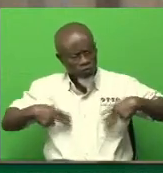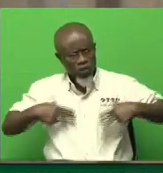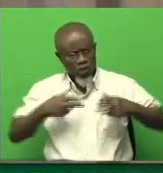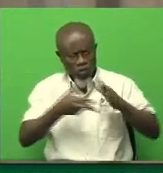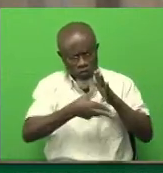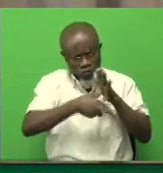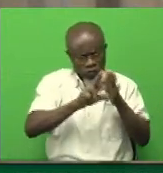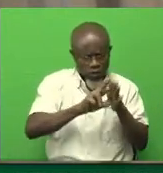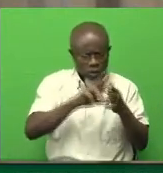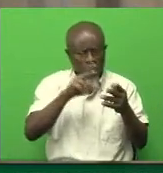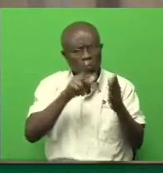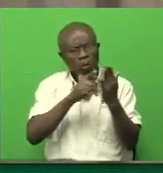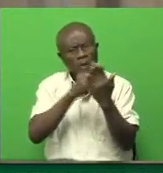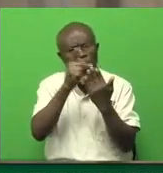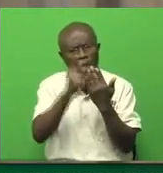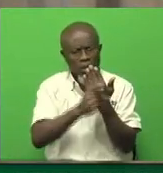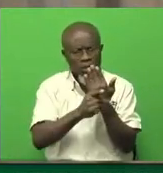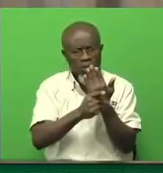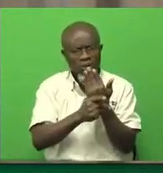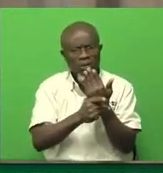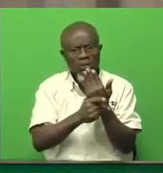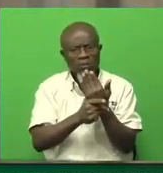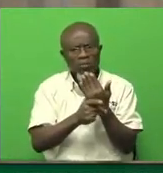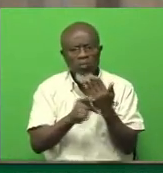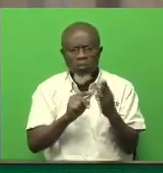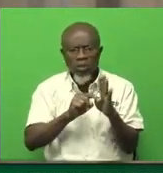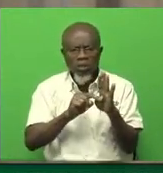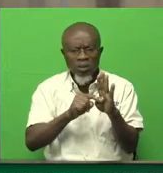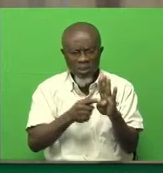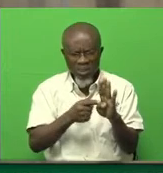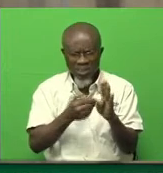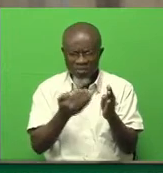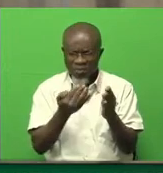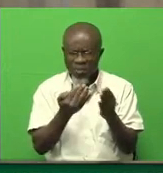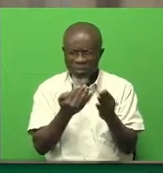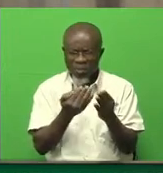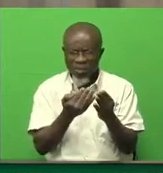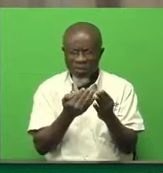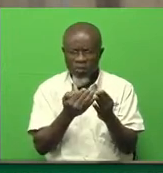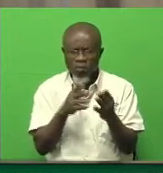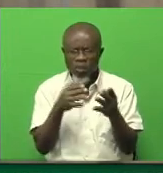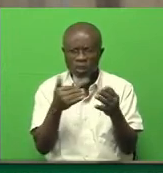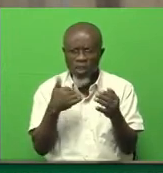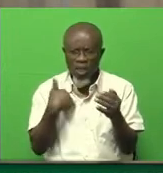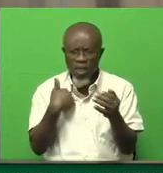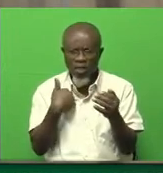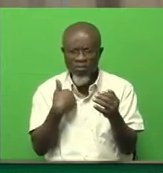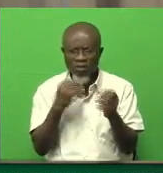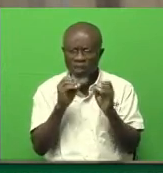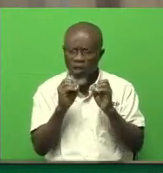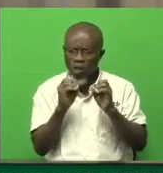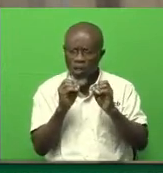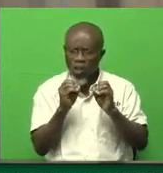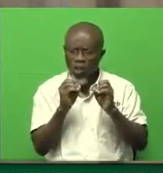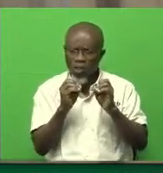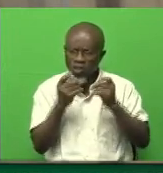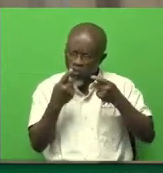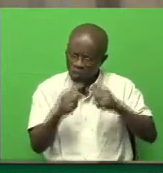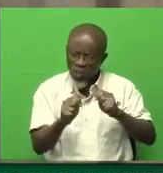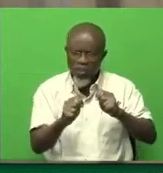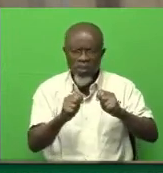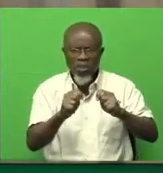and why I said from the beginning that what we are experiencing here in this house is an attempt of revising